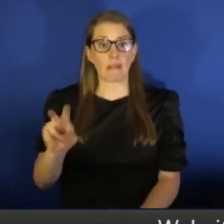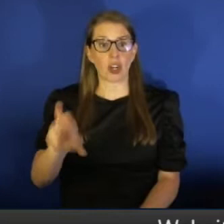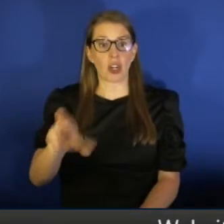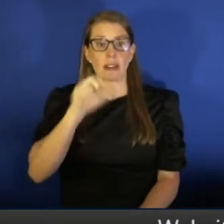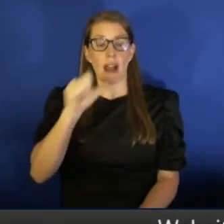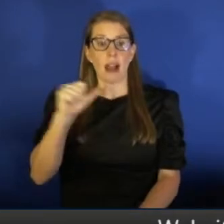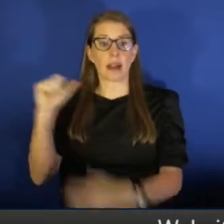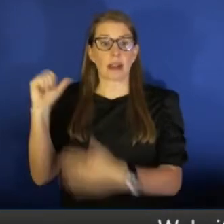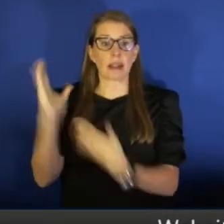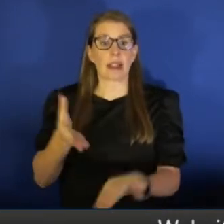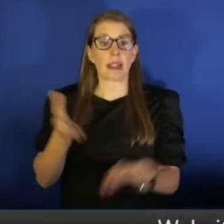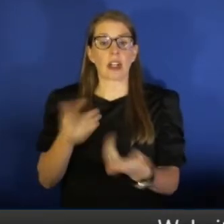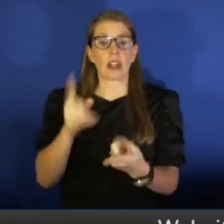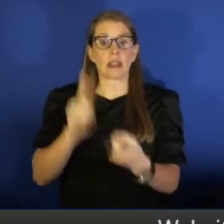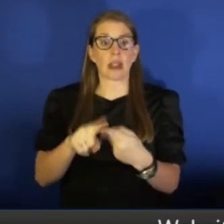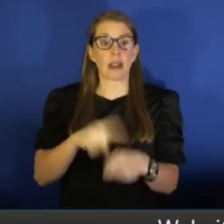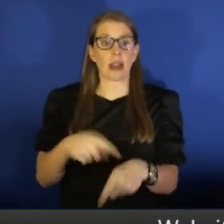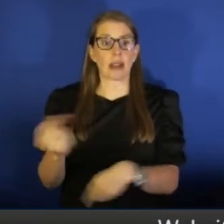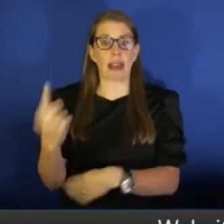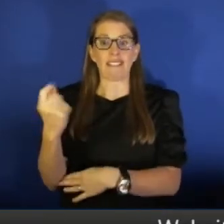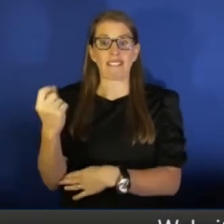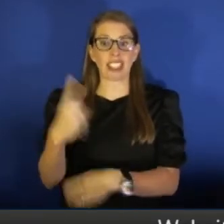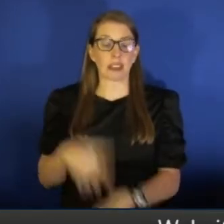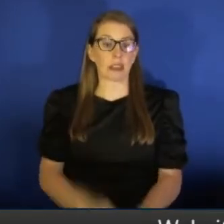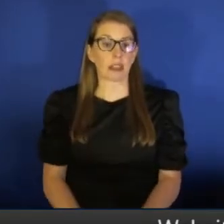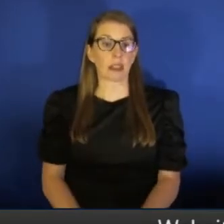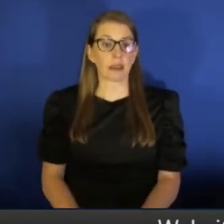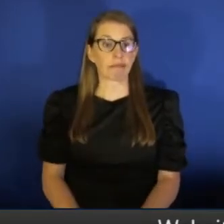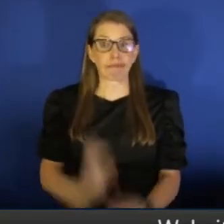10. It was terrifying. We knew nothing about